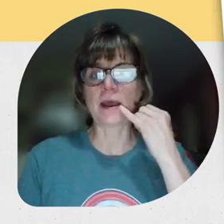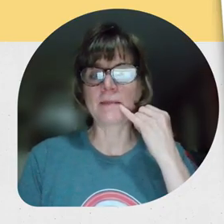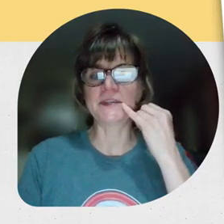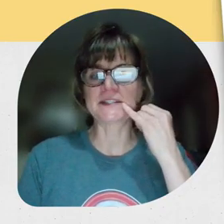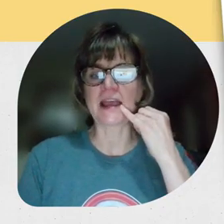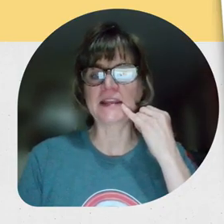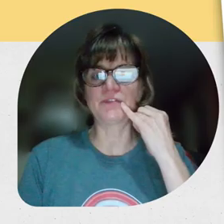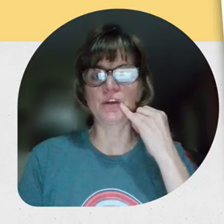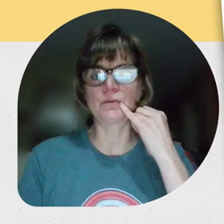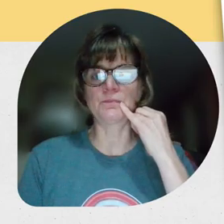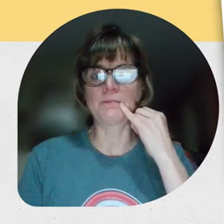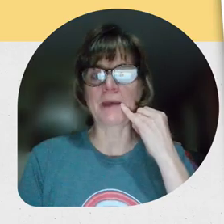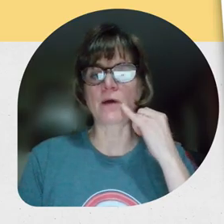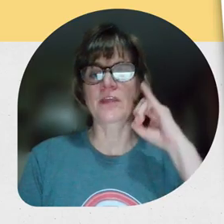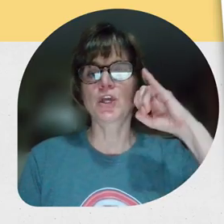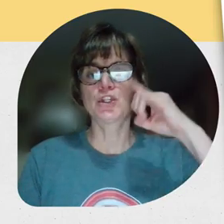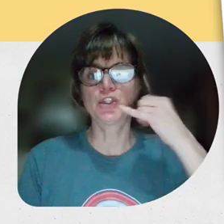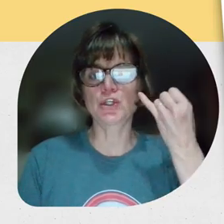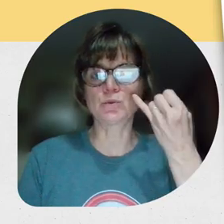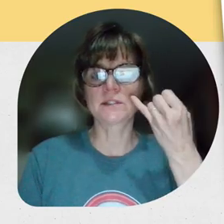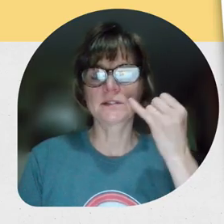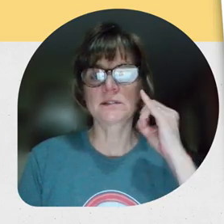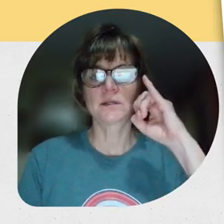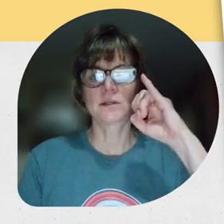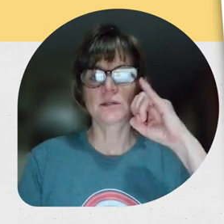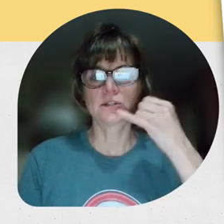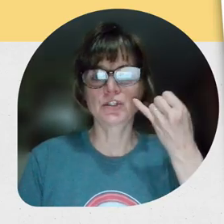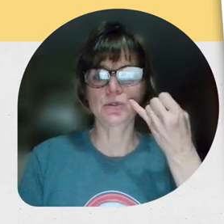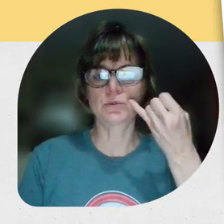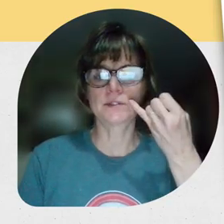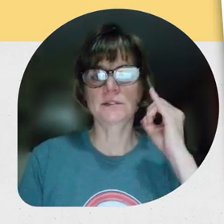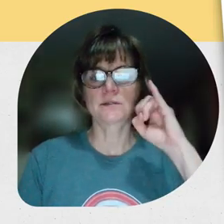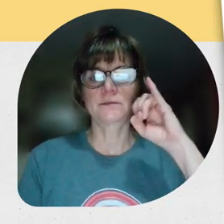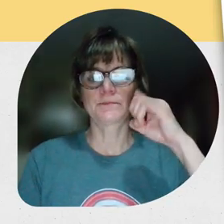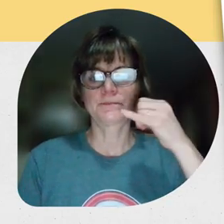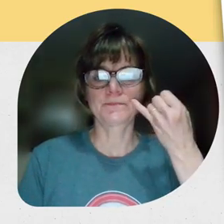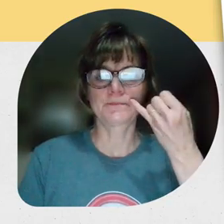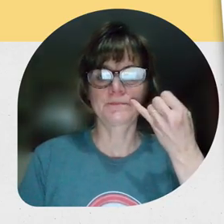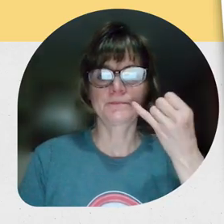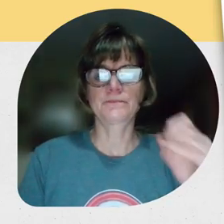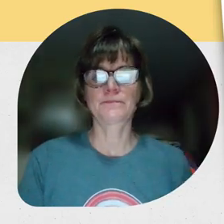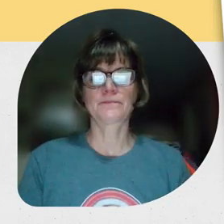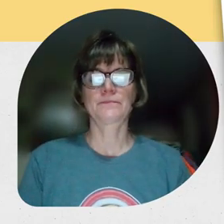your the side of your mouth. Juice, juice.